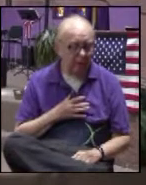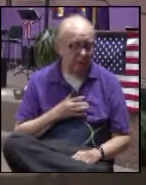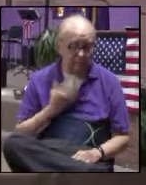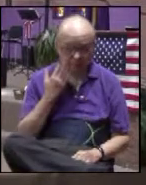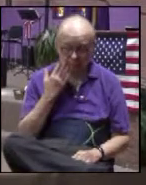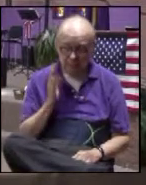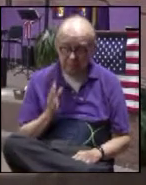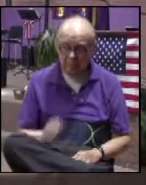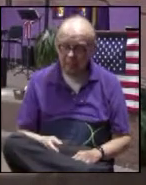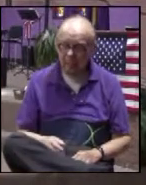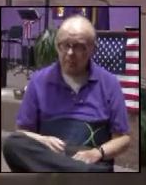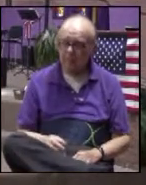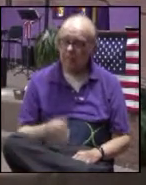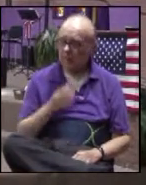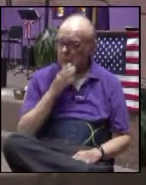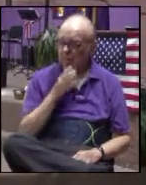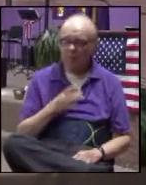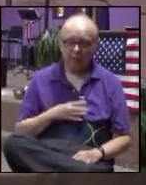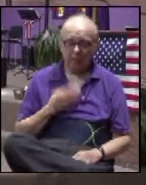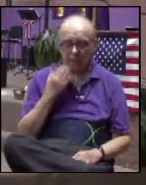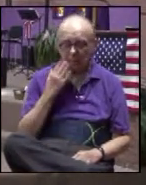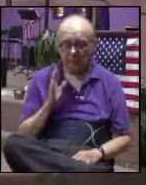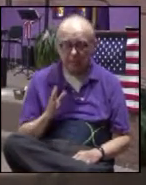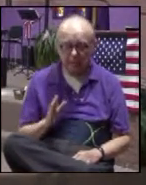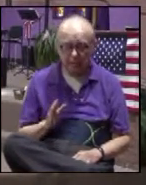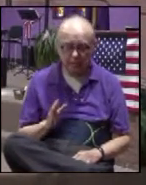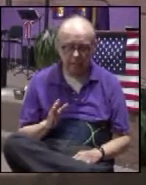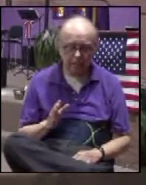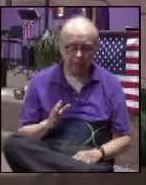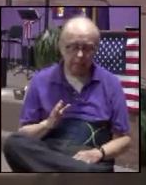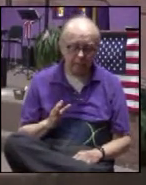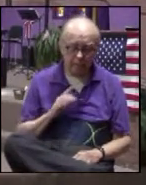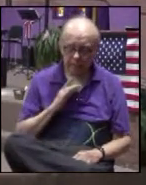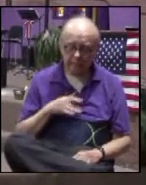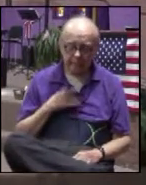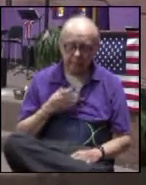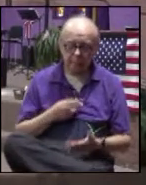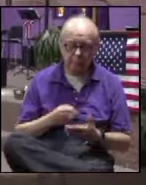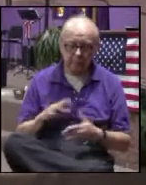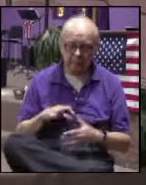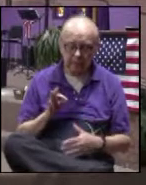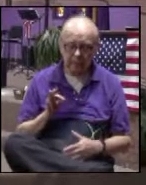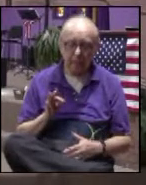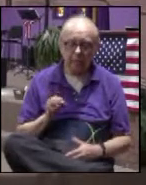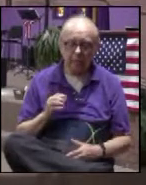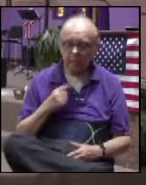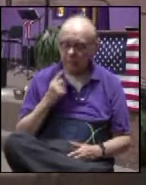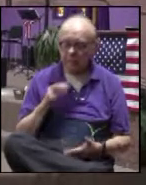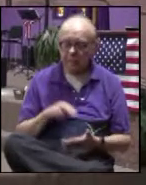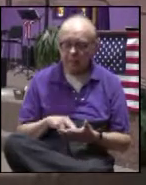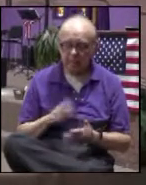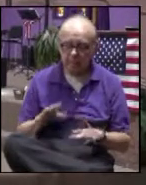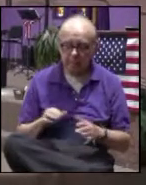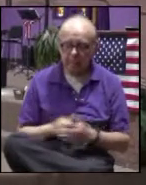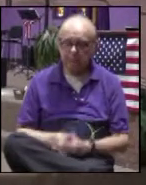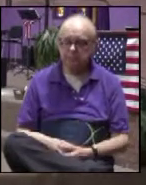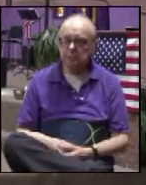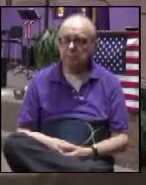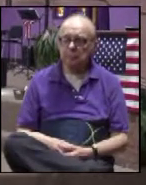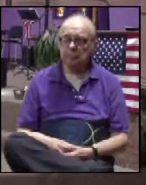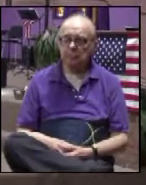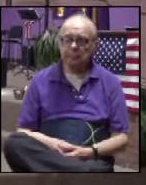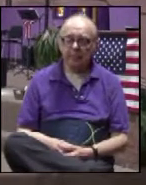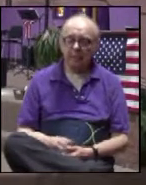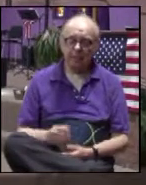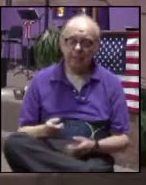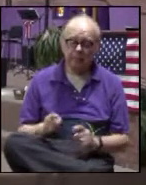sure. And she said, I don't know. I just really felt the Holy Spirit told me to do that. Now listen, I'm not